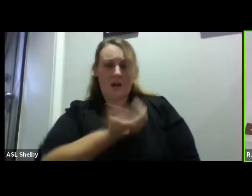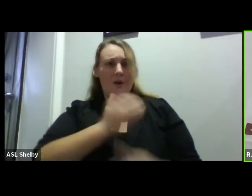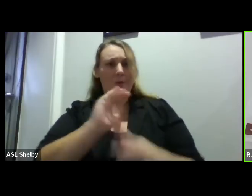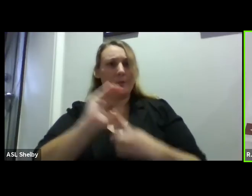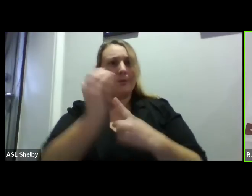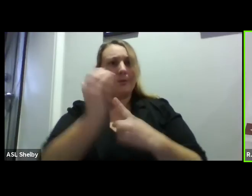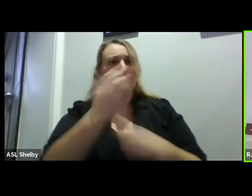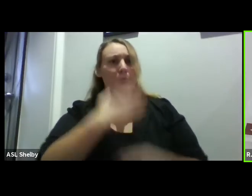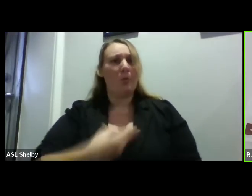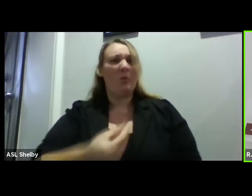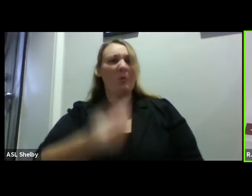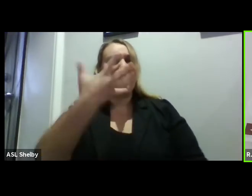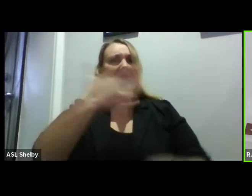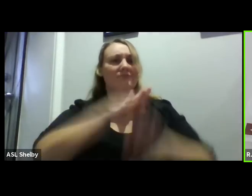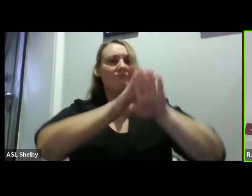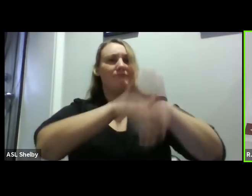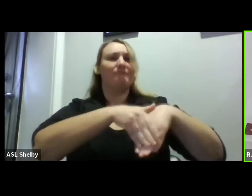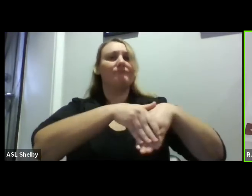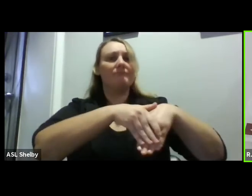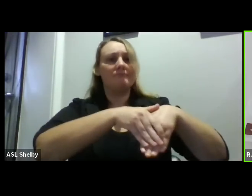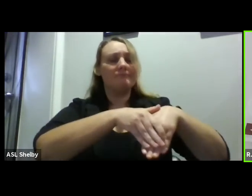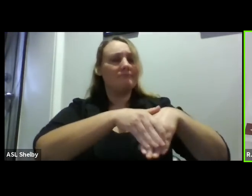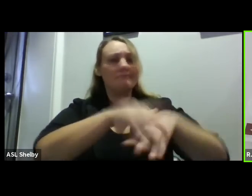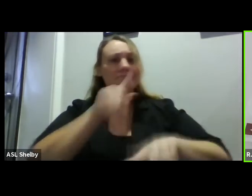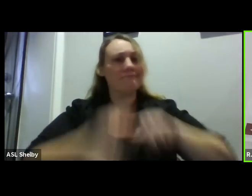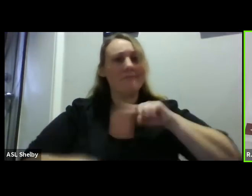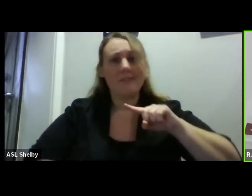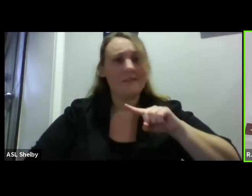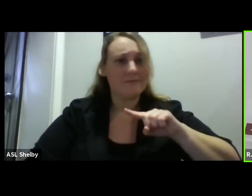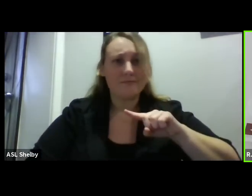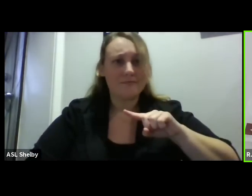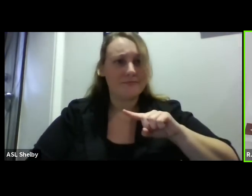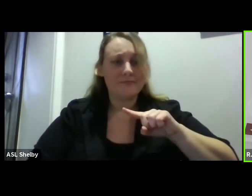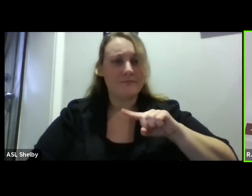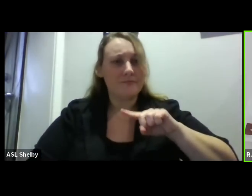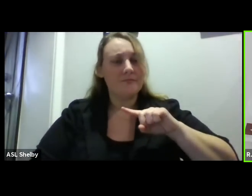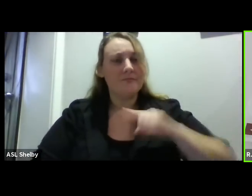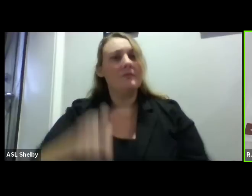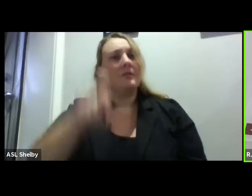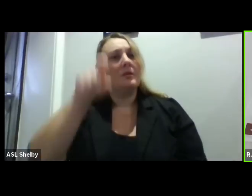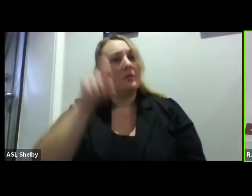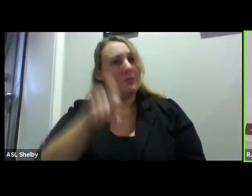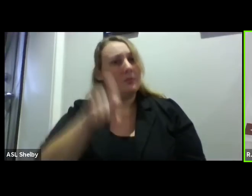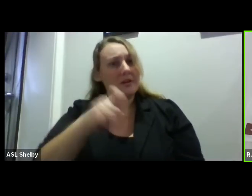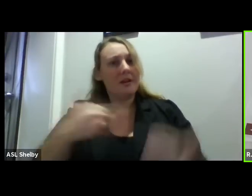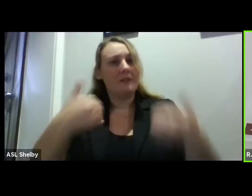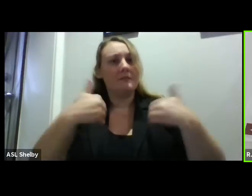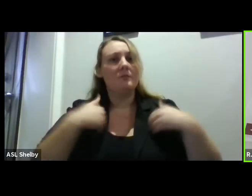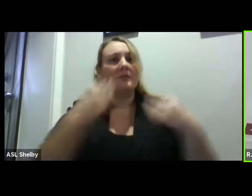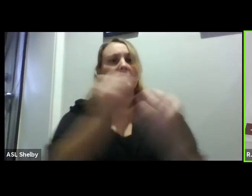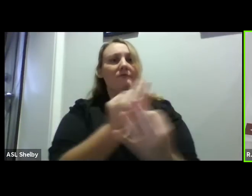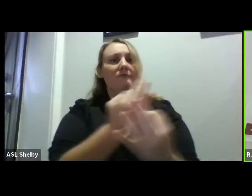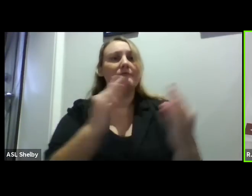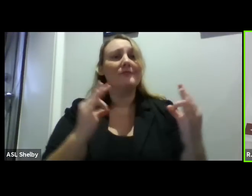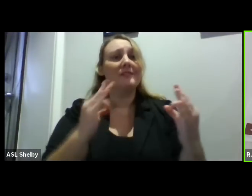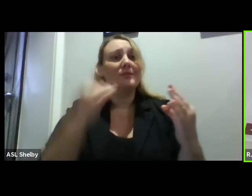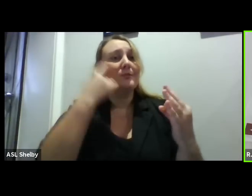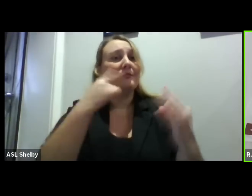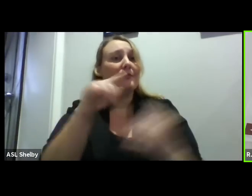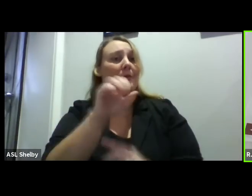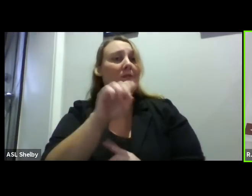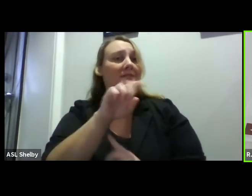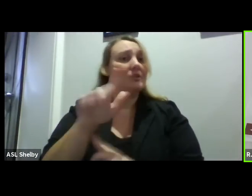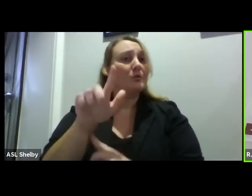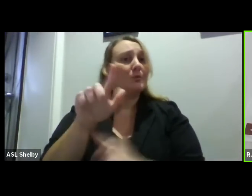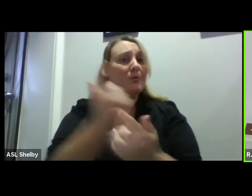We must ask who has the privilege to be sexually free, to be sexually liberated. I believe that sexual